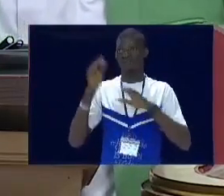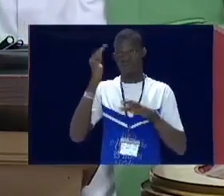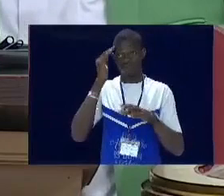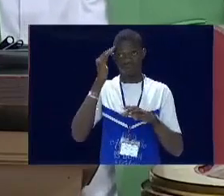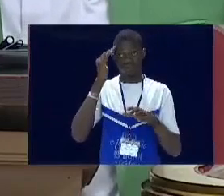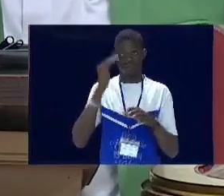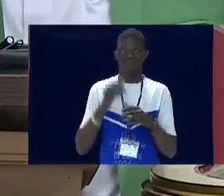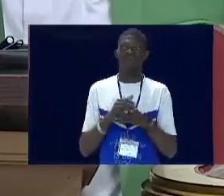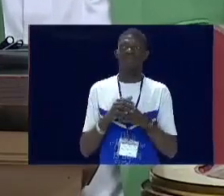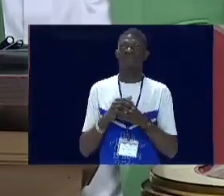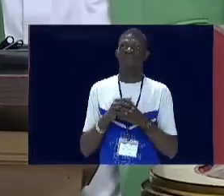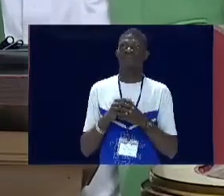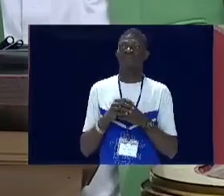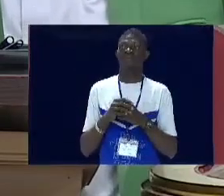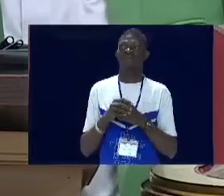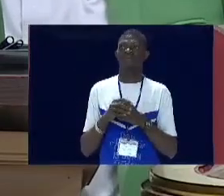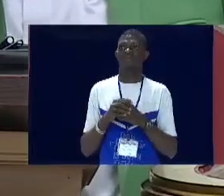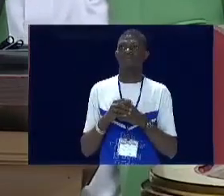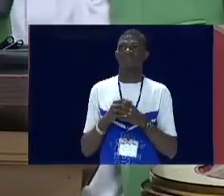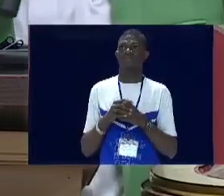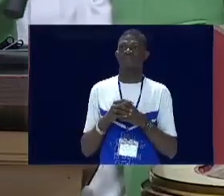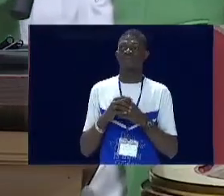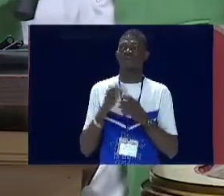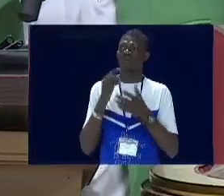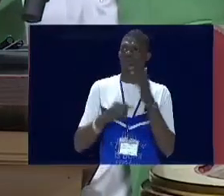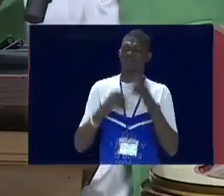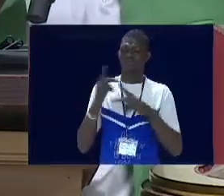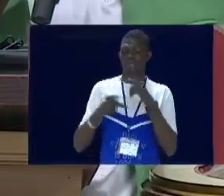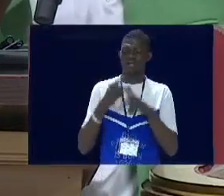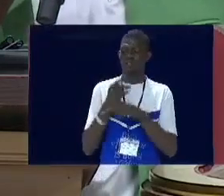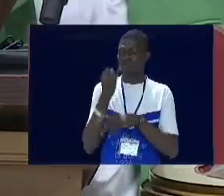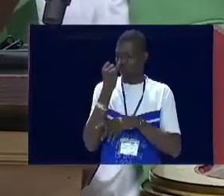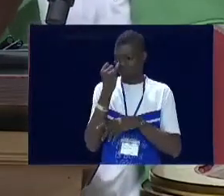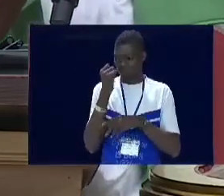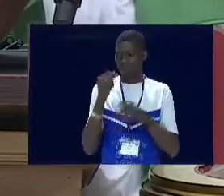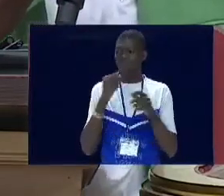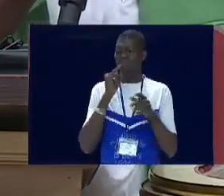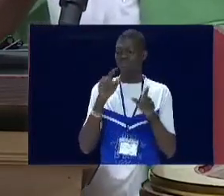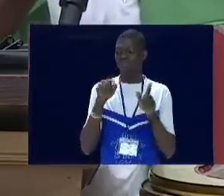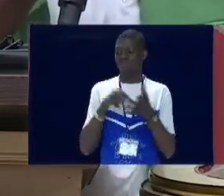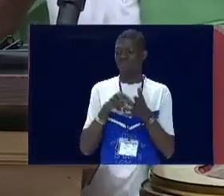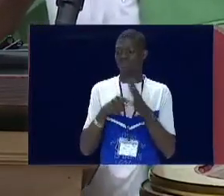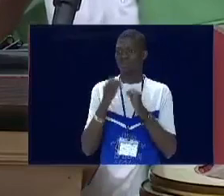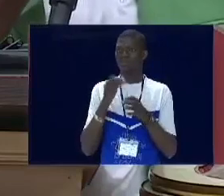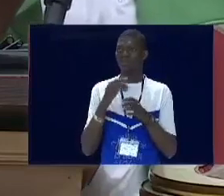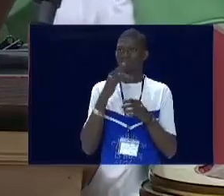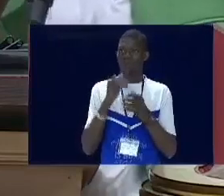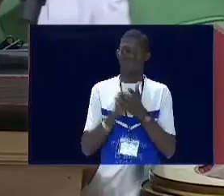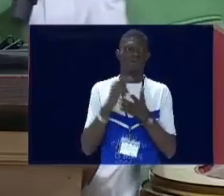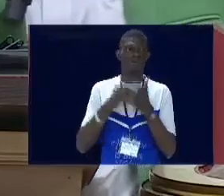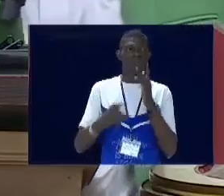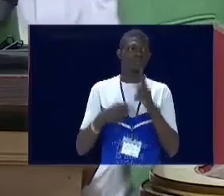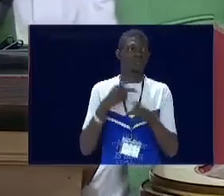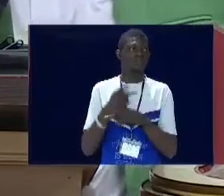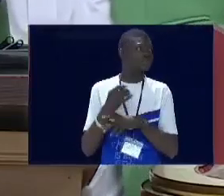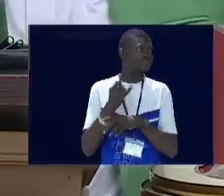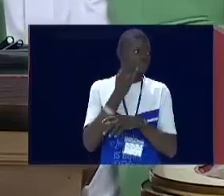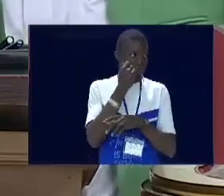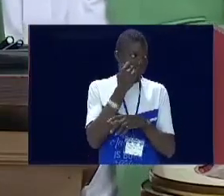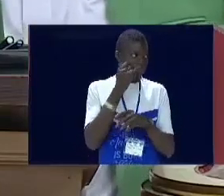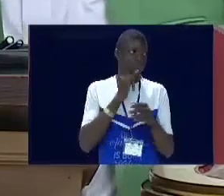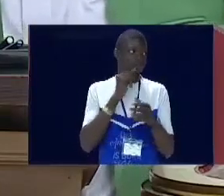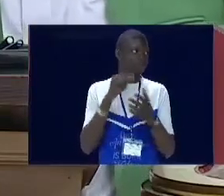say, what kind of joke is this? Tin ba de ohun Olorun mo ni ba ma so wi pe boya awada to le